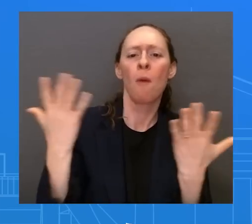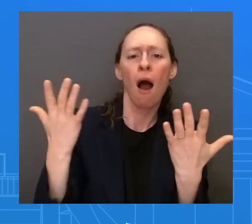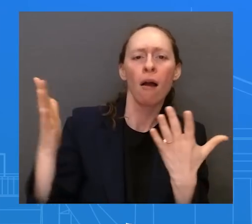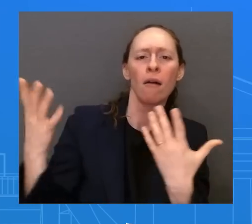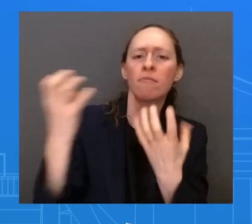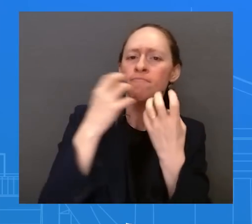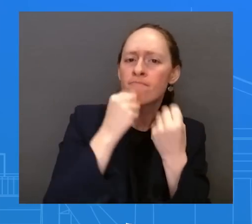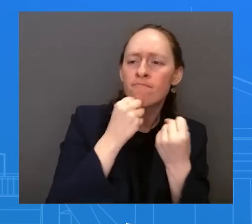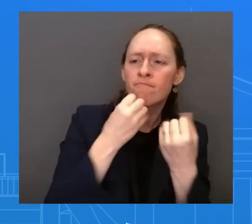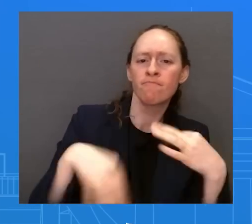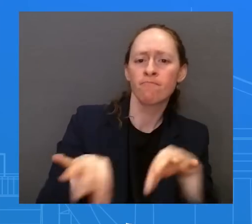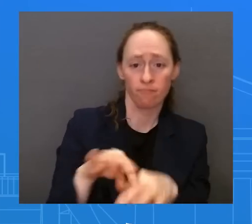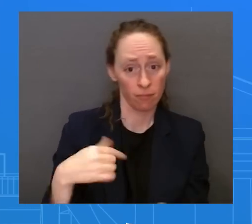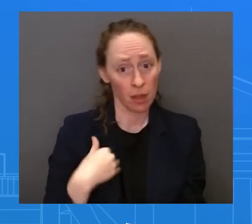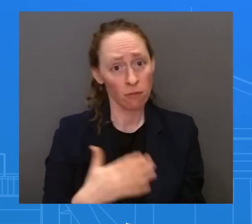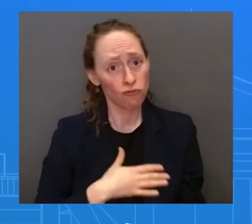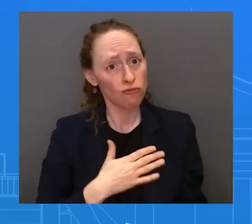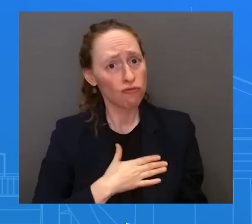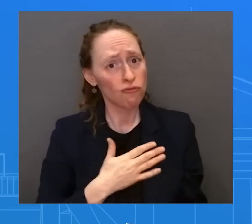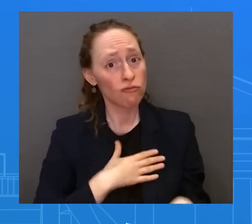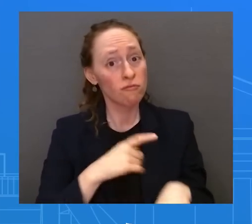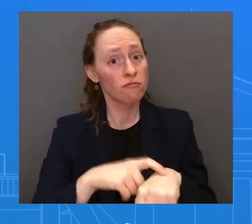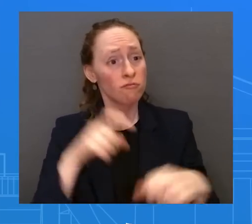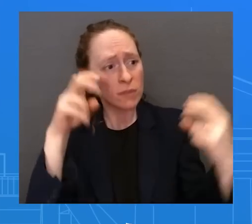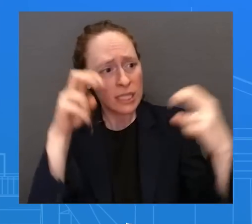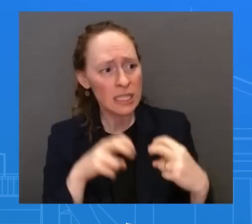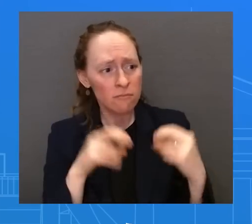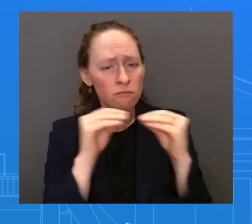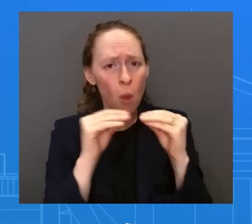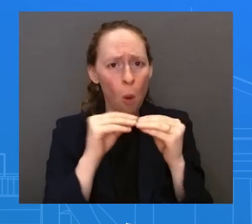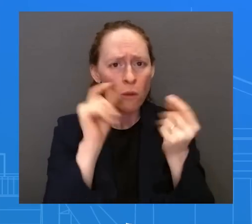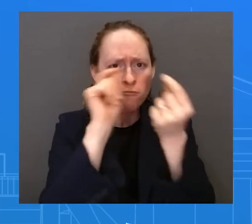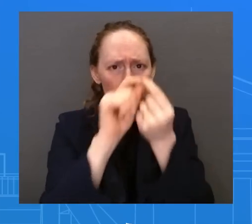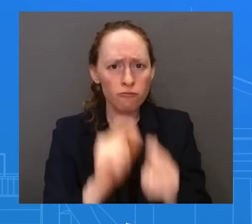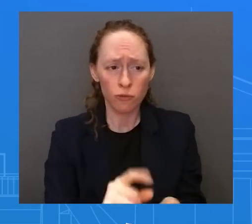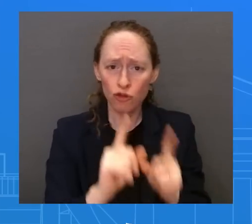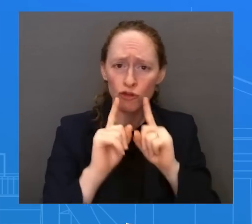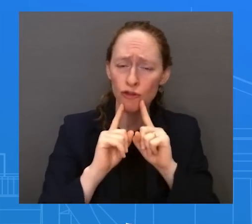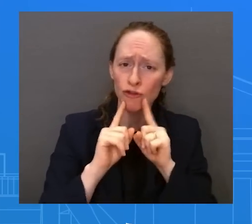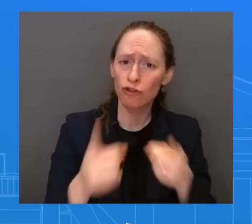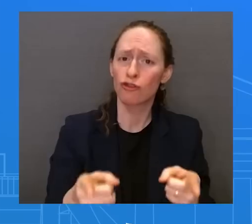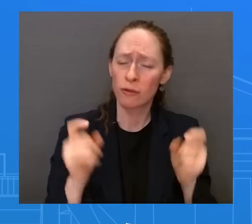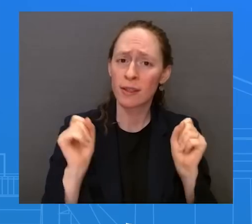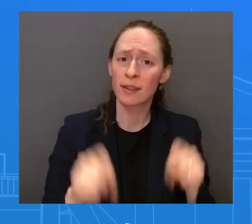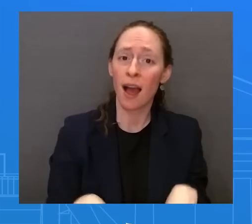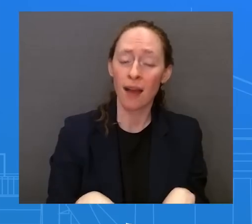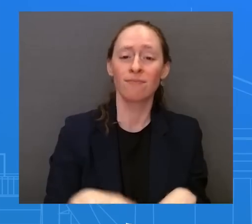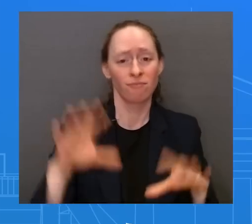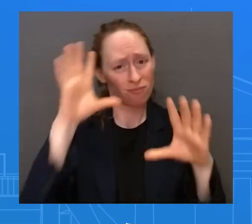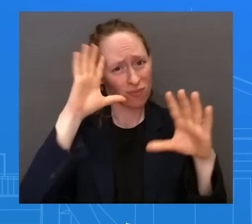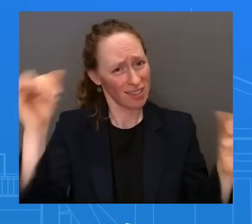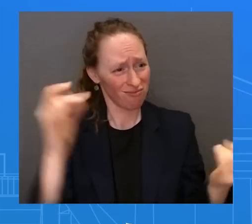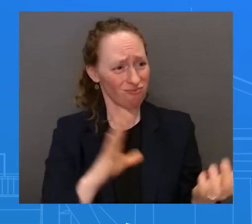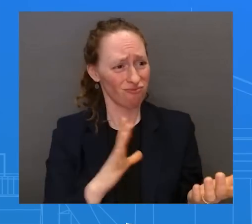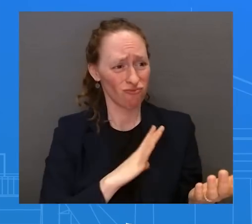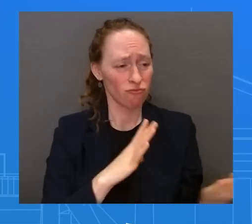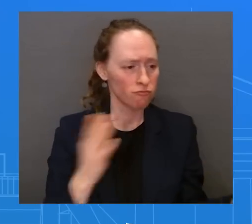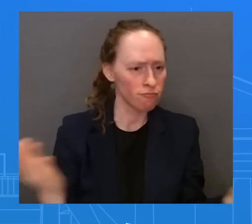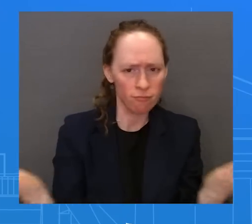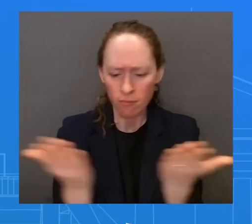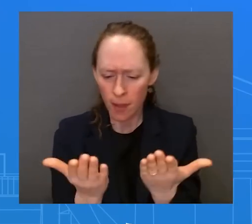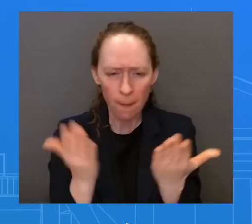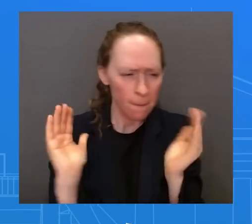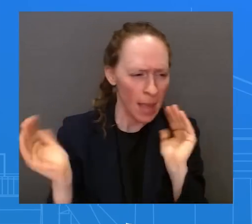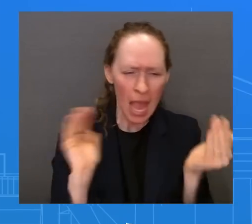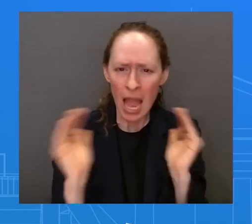conversation we're happy to have to sit down the president would love to sit down and negotiate and talk through that but we haven't they haven't been